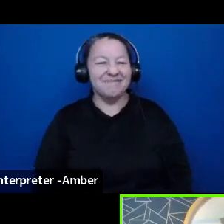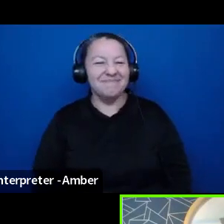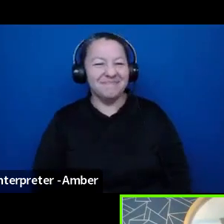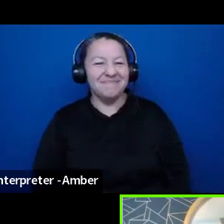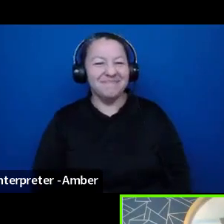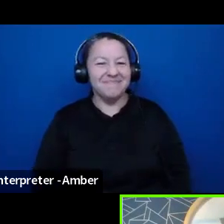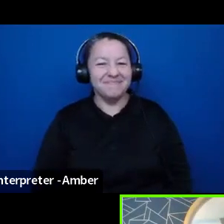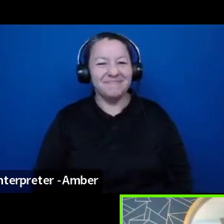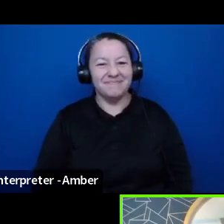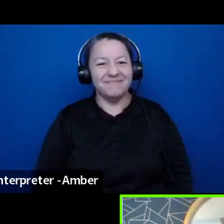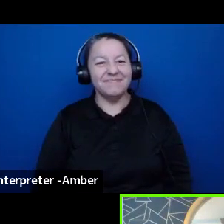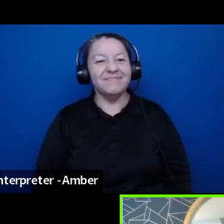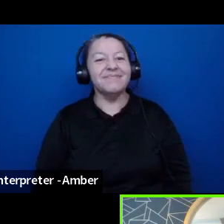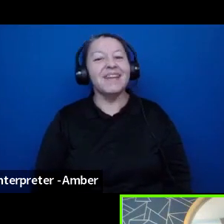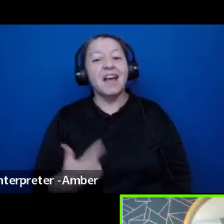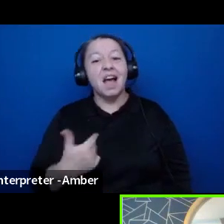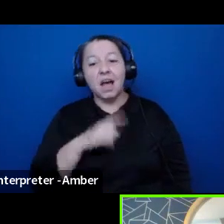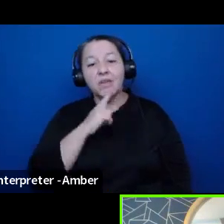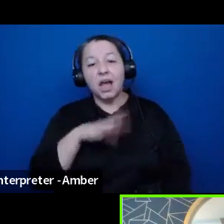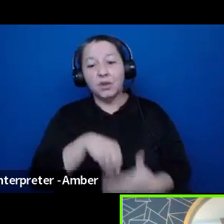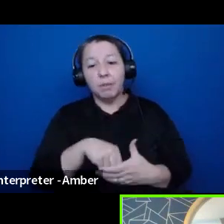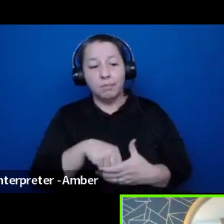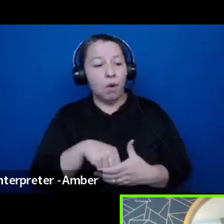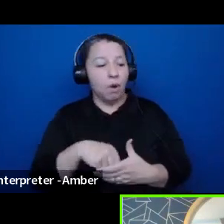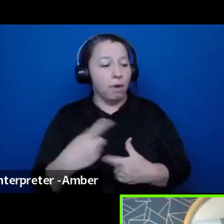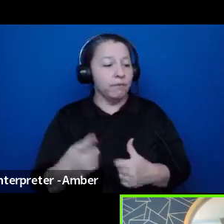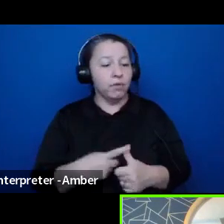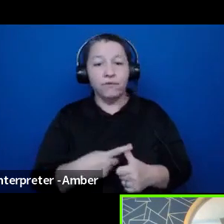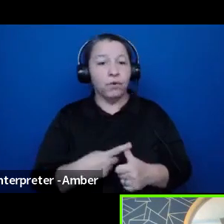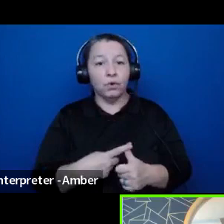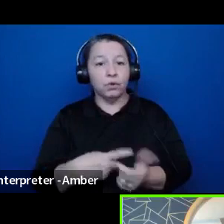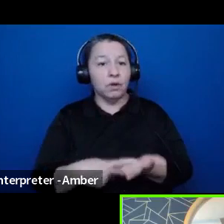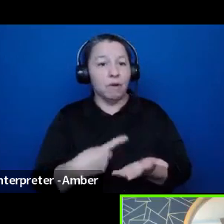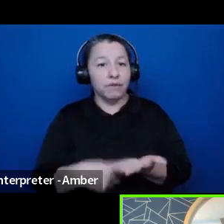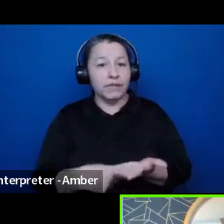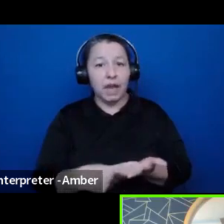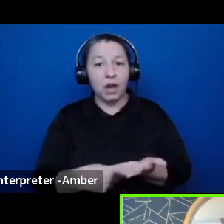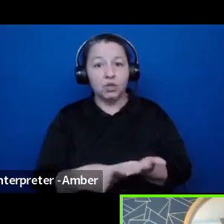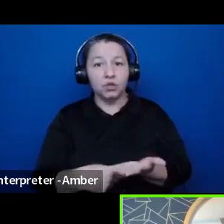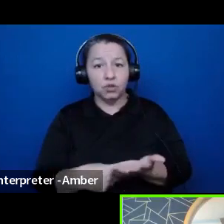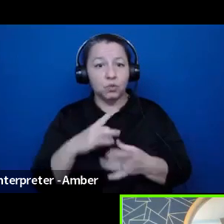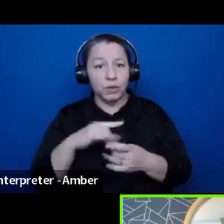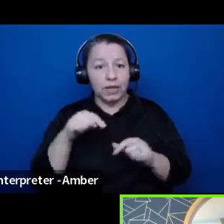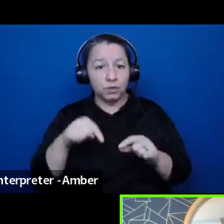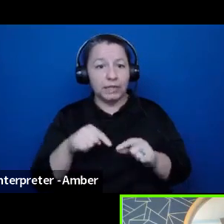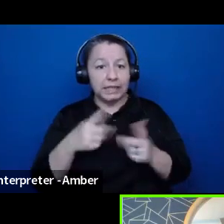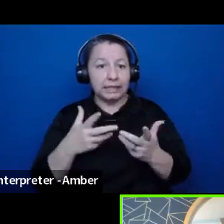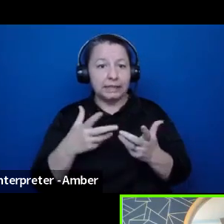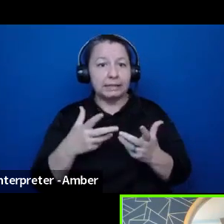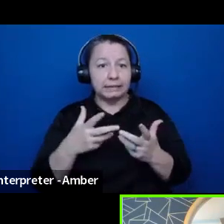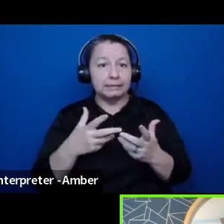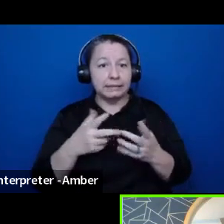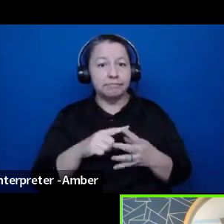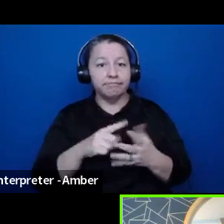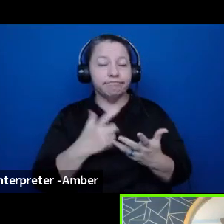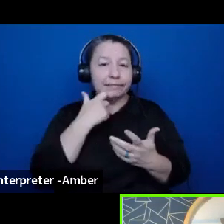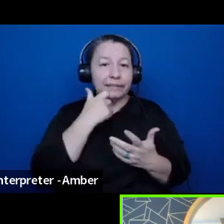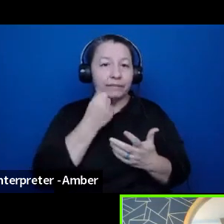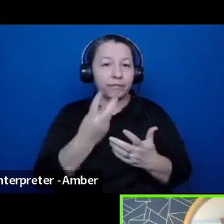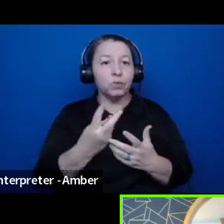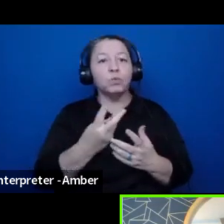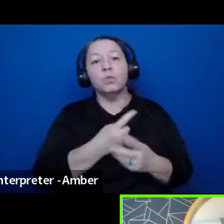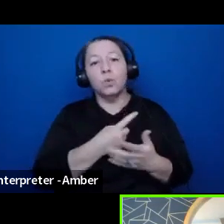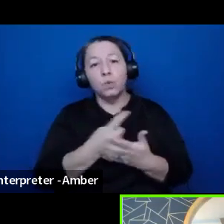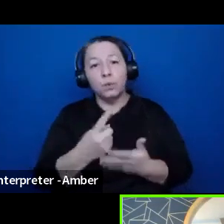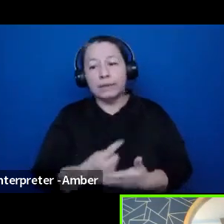So, you know, I was a part of the very first conversation in this series, and I know there has